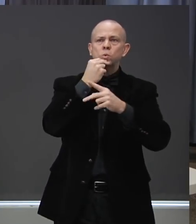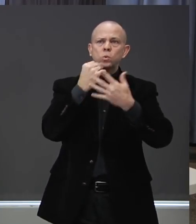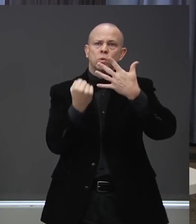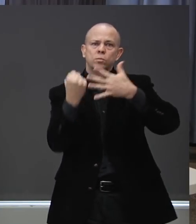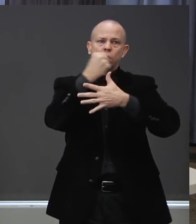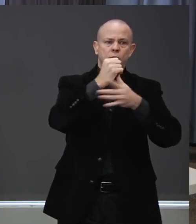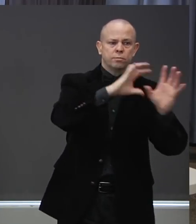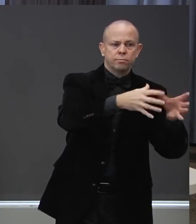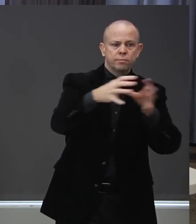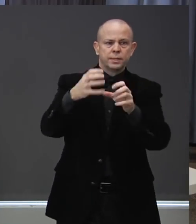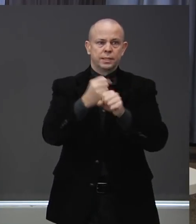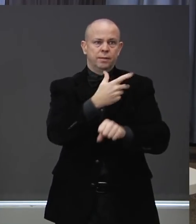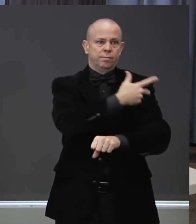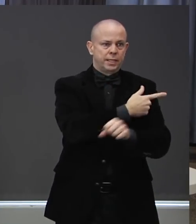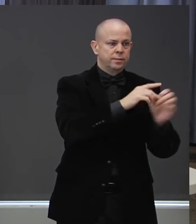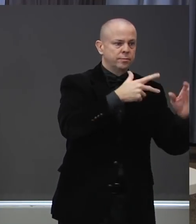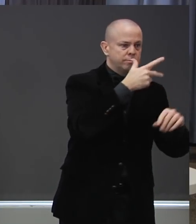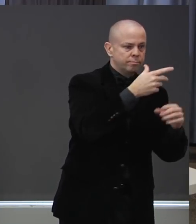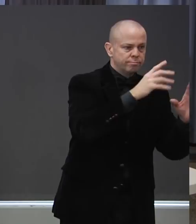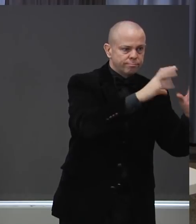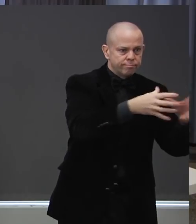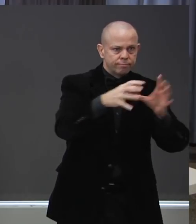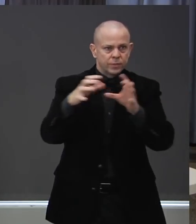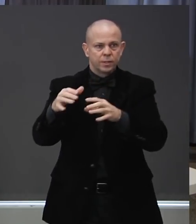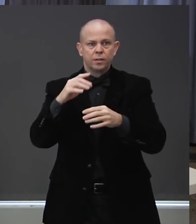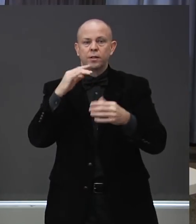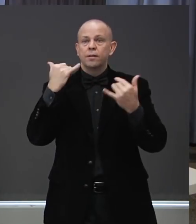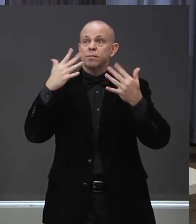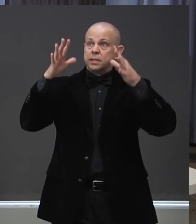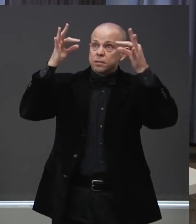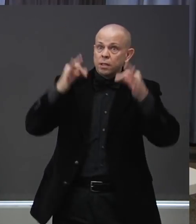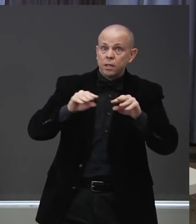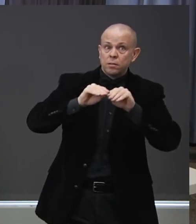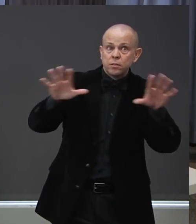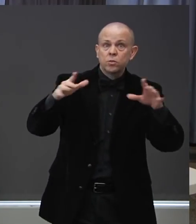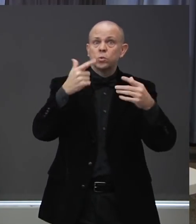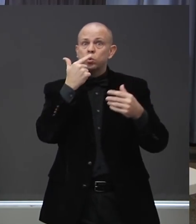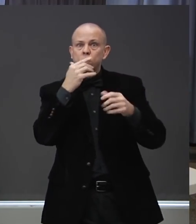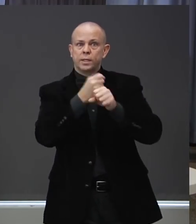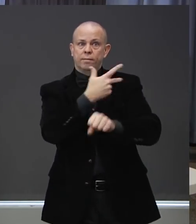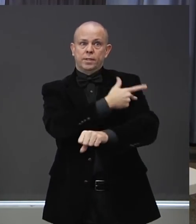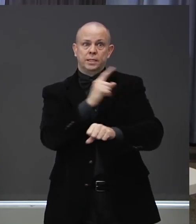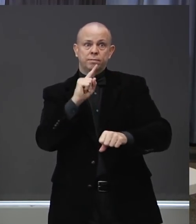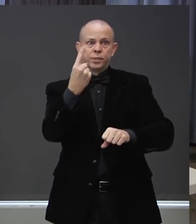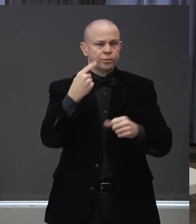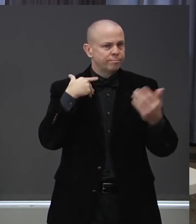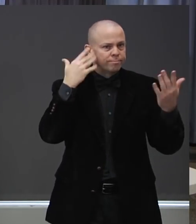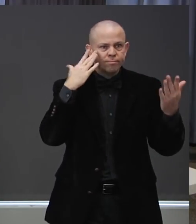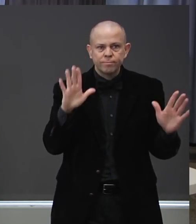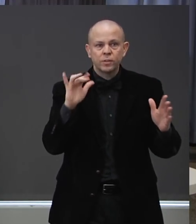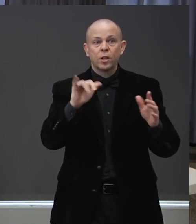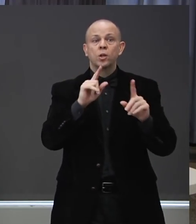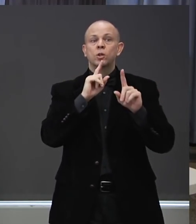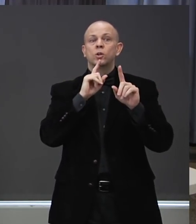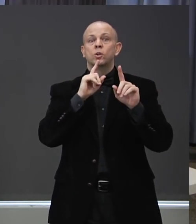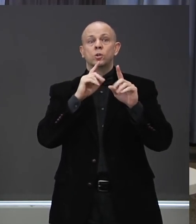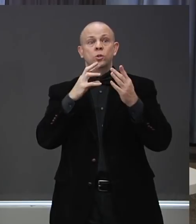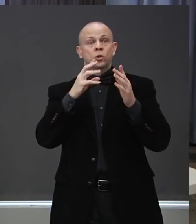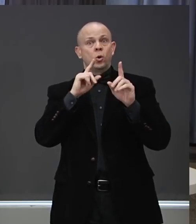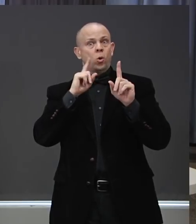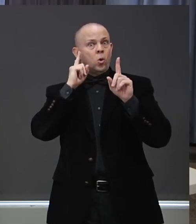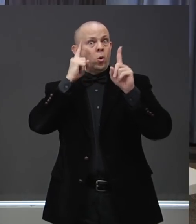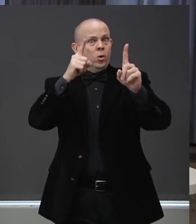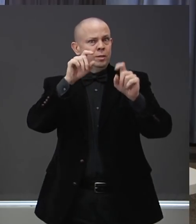final prioritization list at this point, but I can tell you that the short answer is yes. Teachers are essential workers,